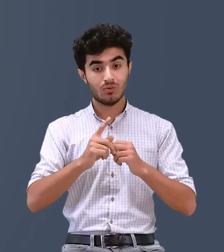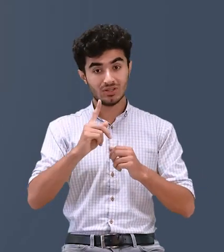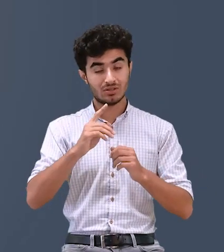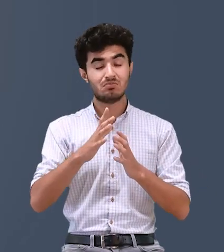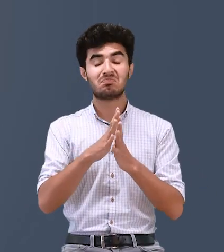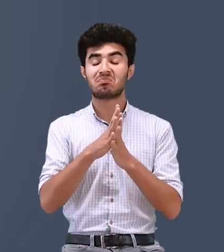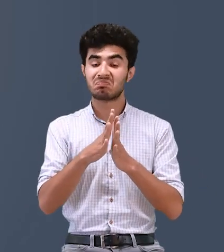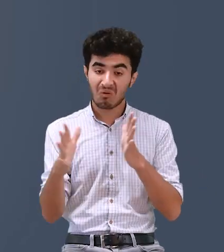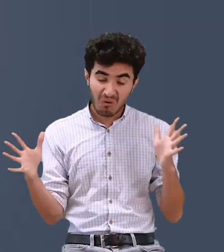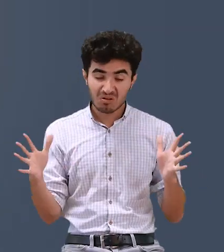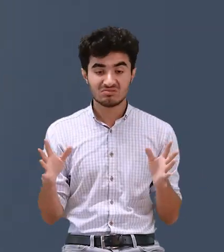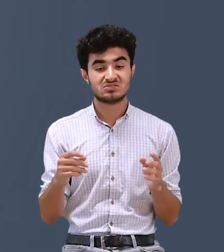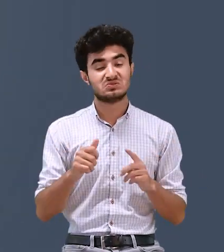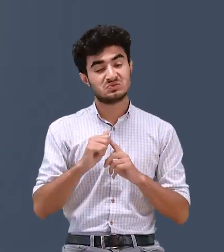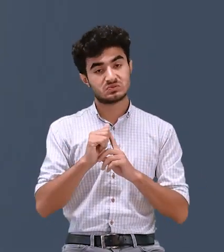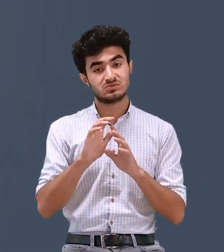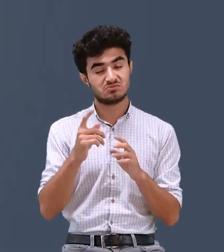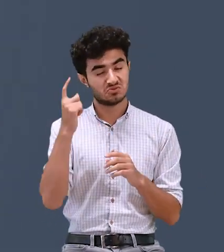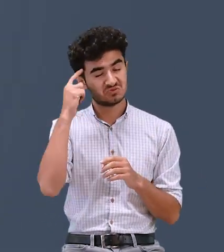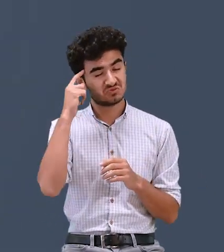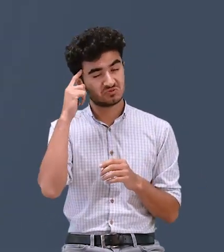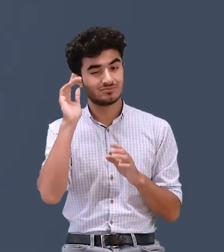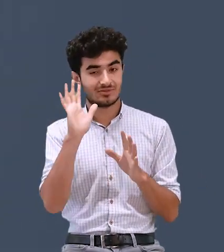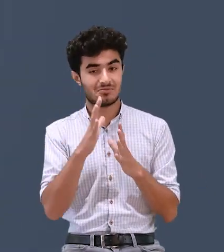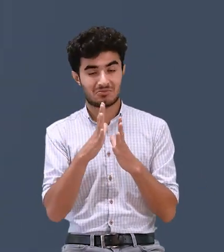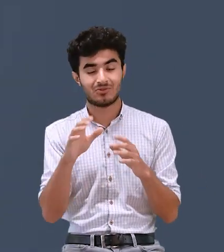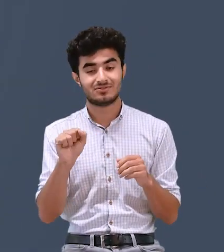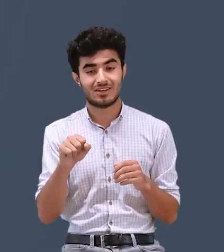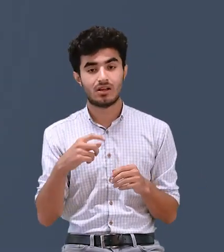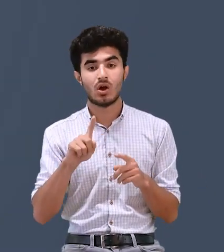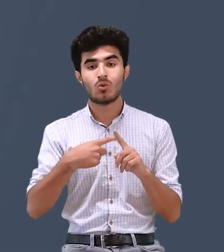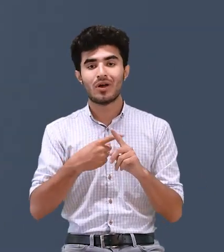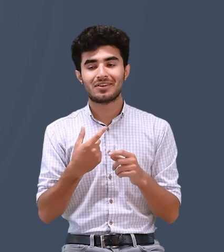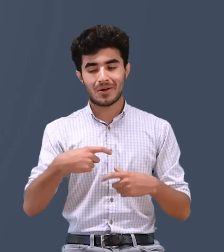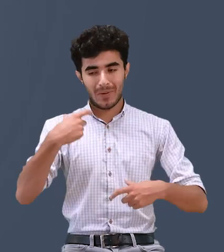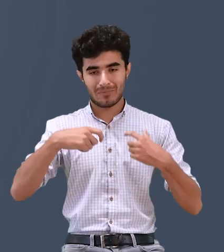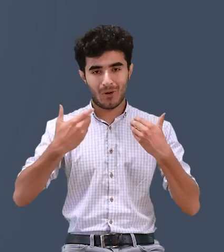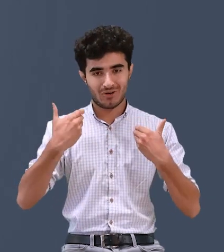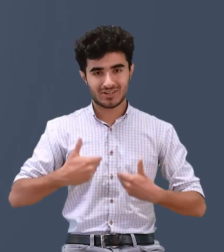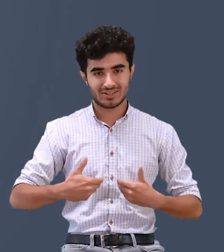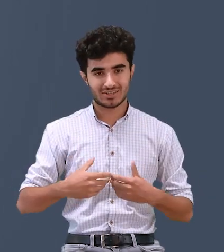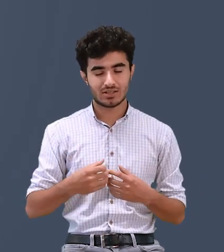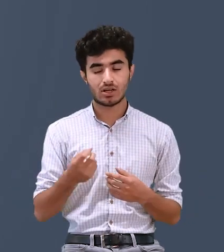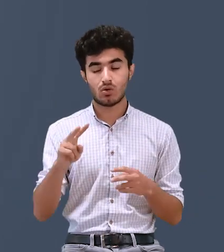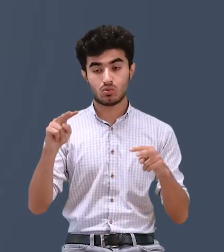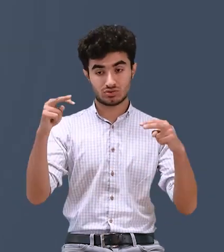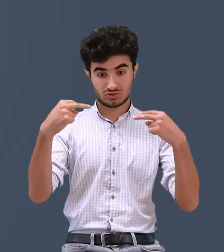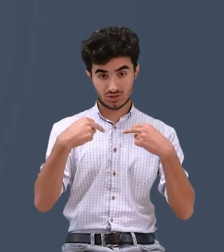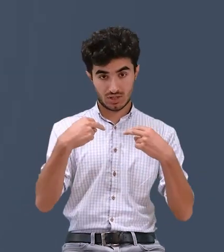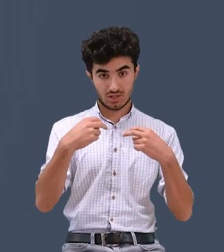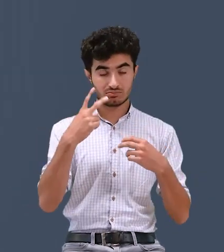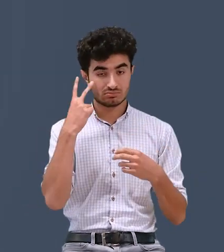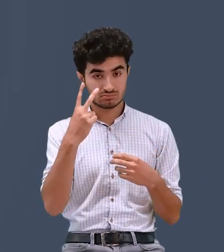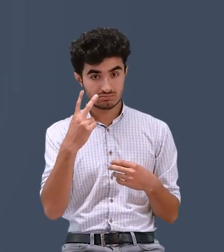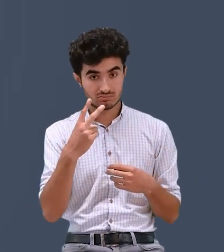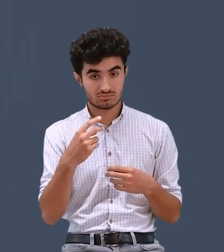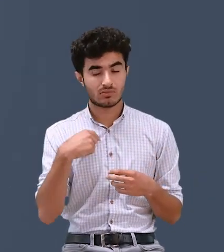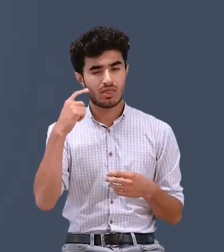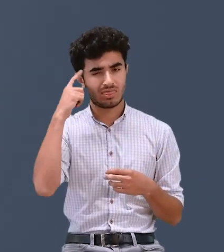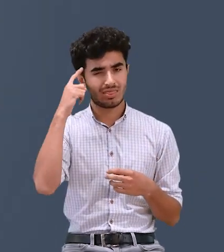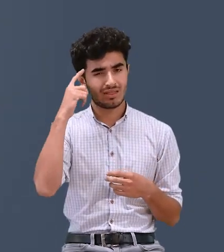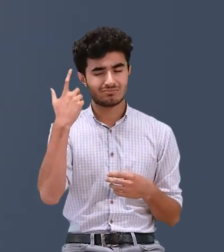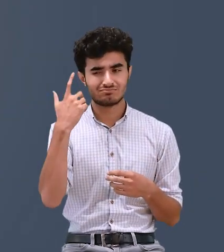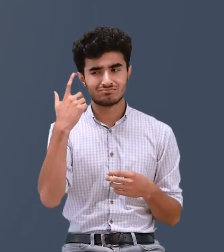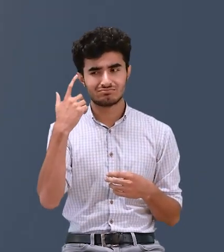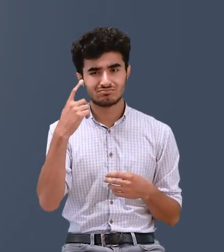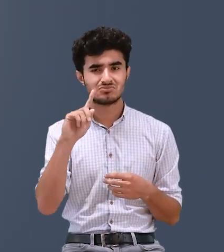I see it is that when it comes to our bodies and the way we see ourselves,